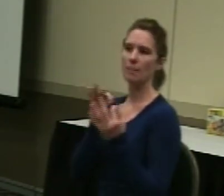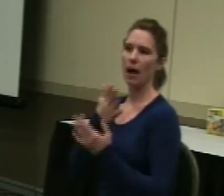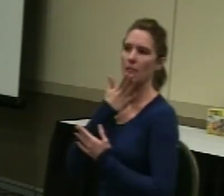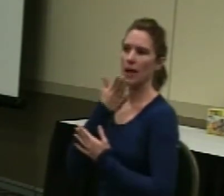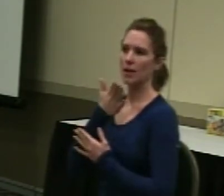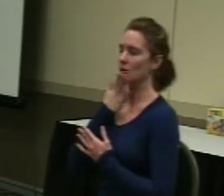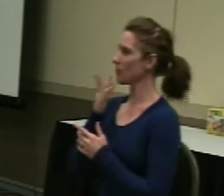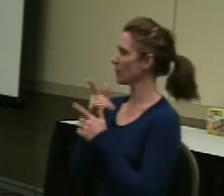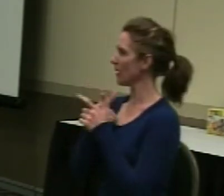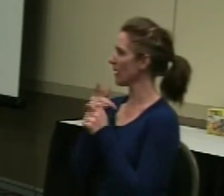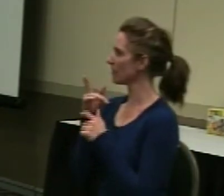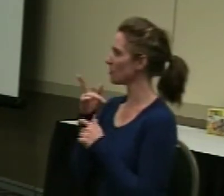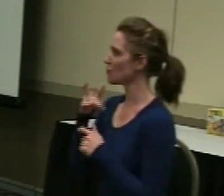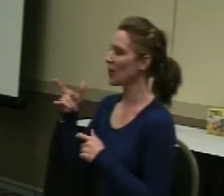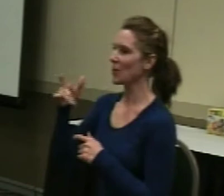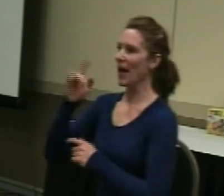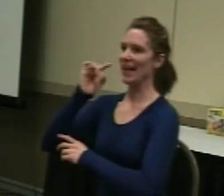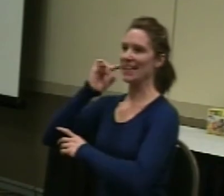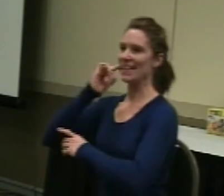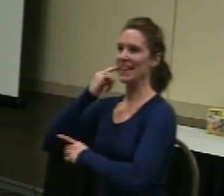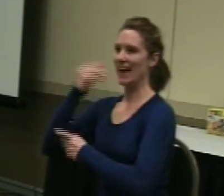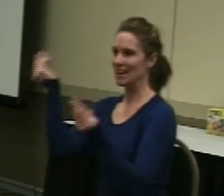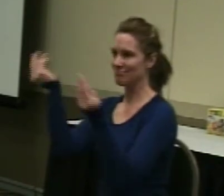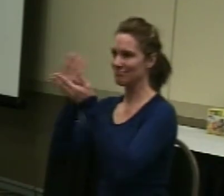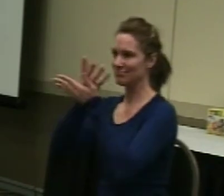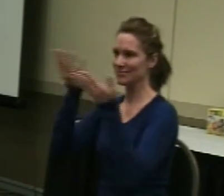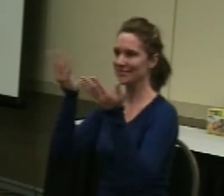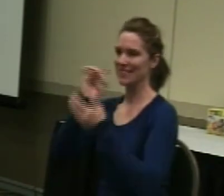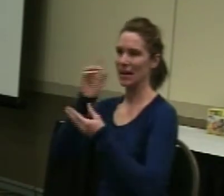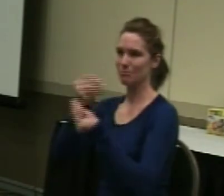around spreading candy all over the room, you know. But I have.